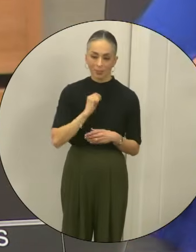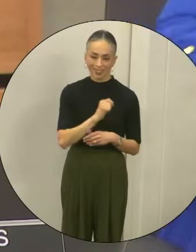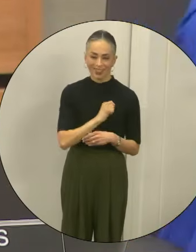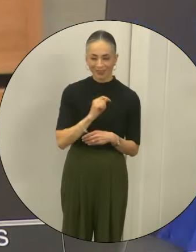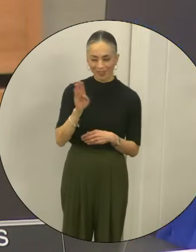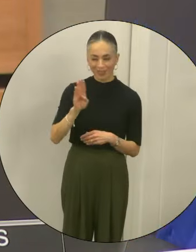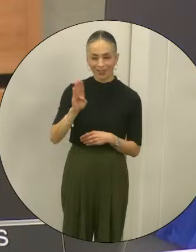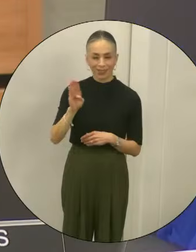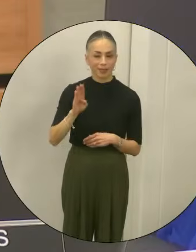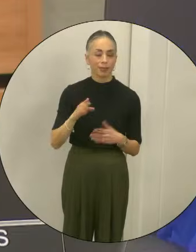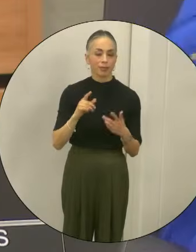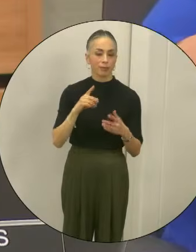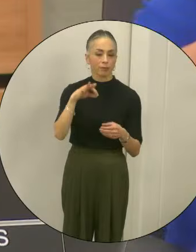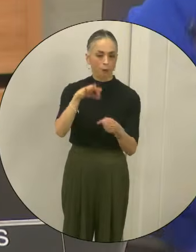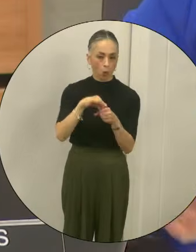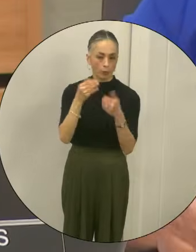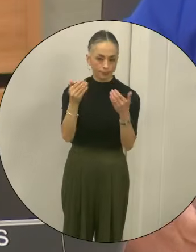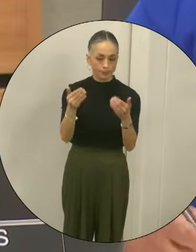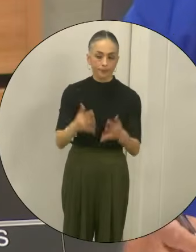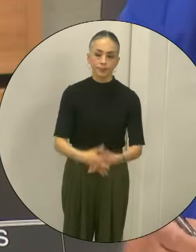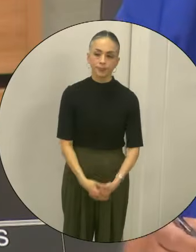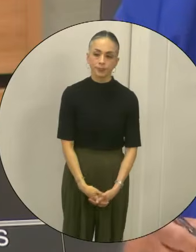vote.